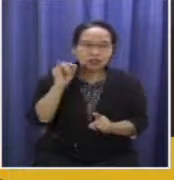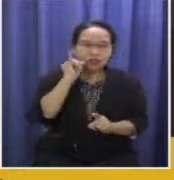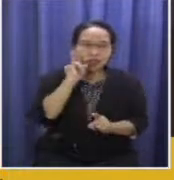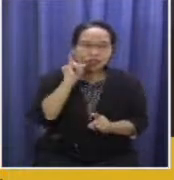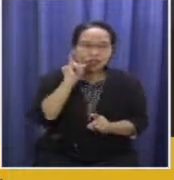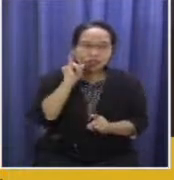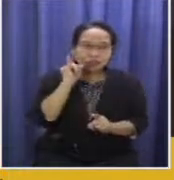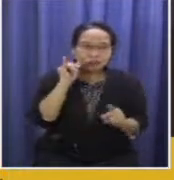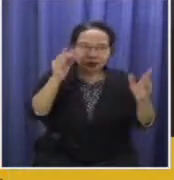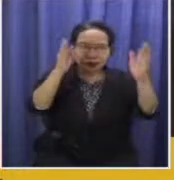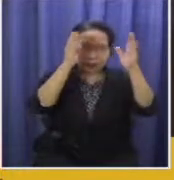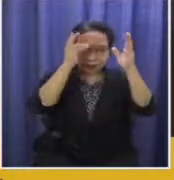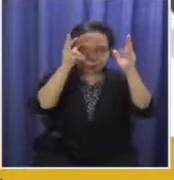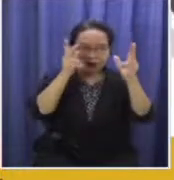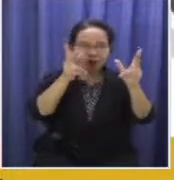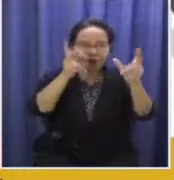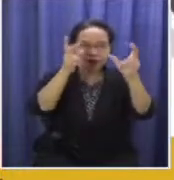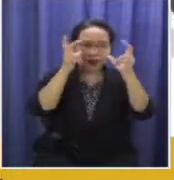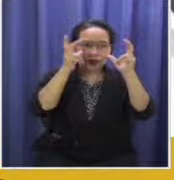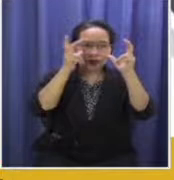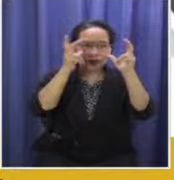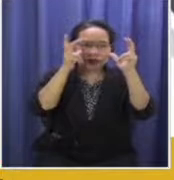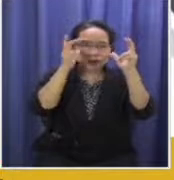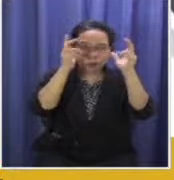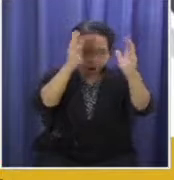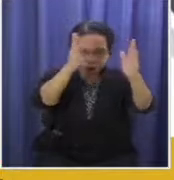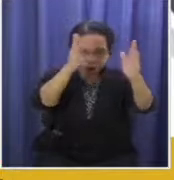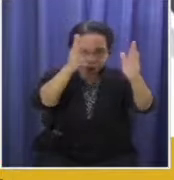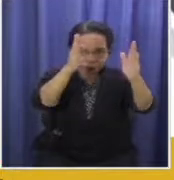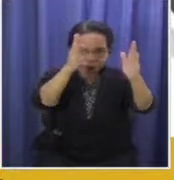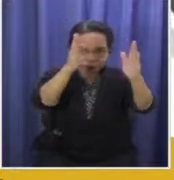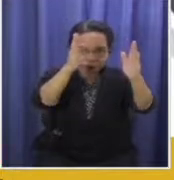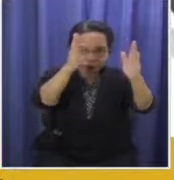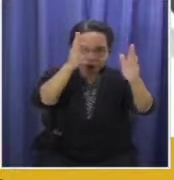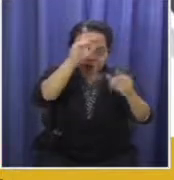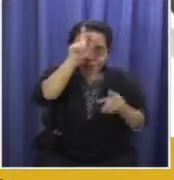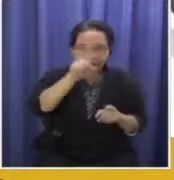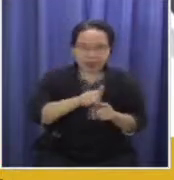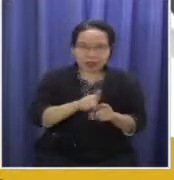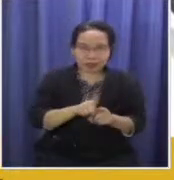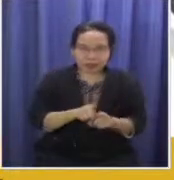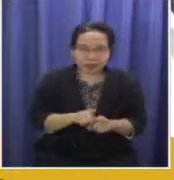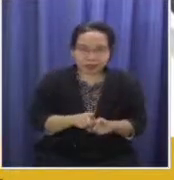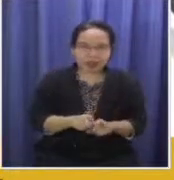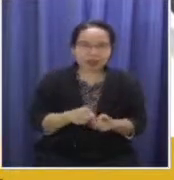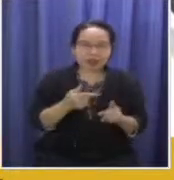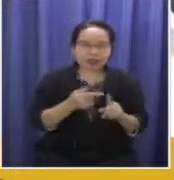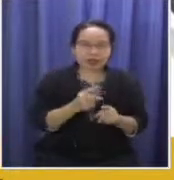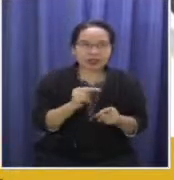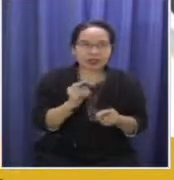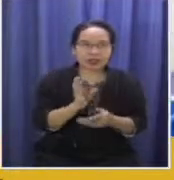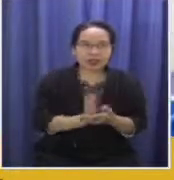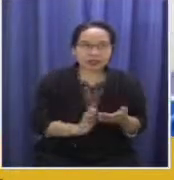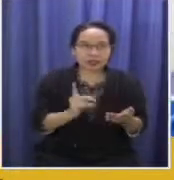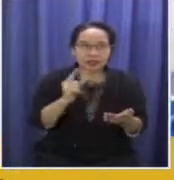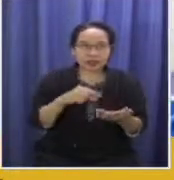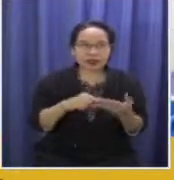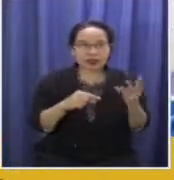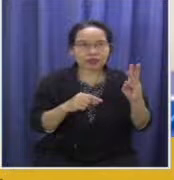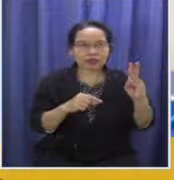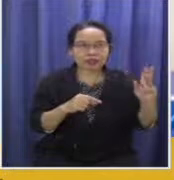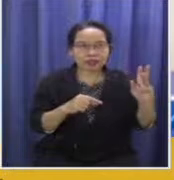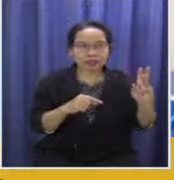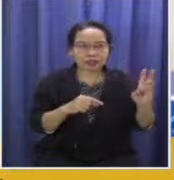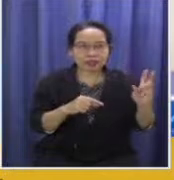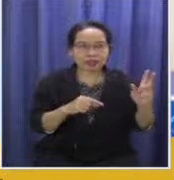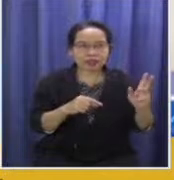going to pay attention, Brother Mohan, in Genesis 1:16, I